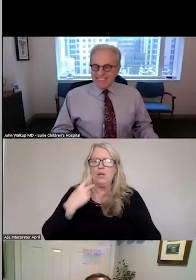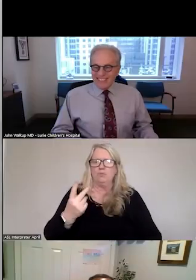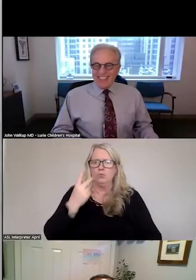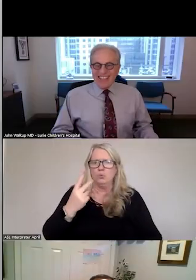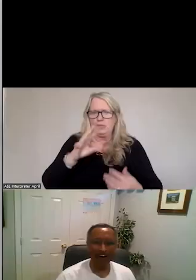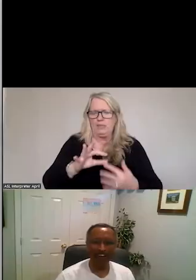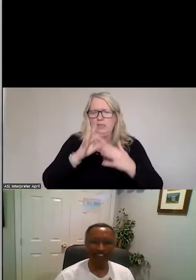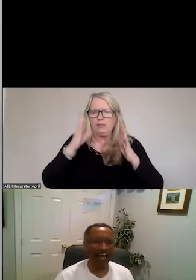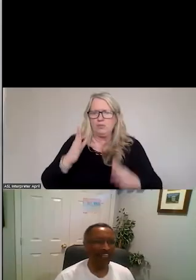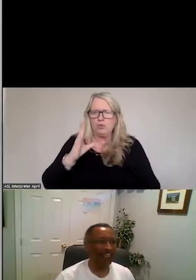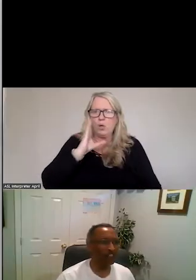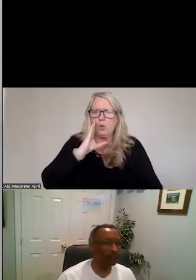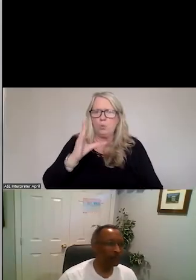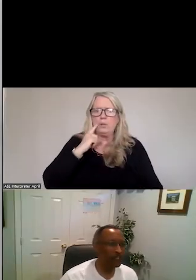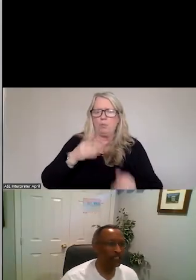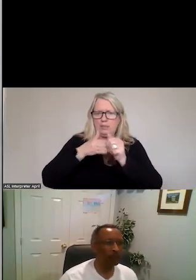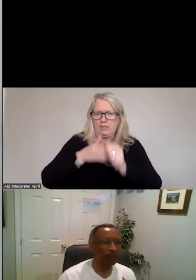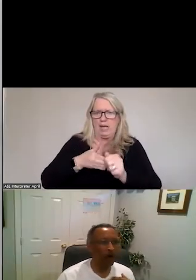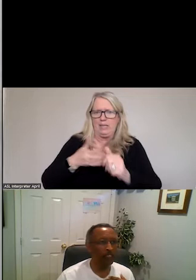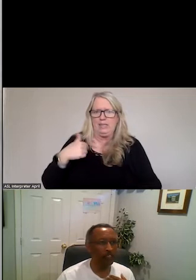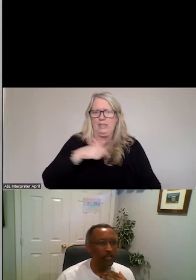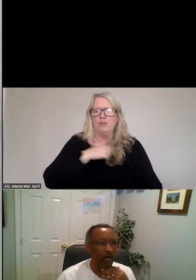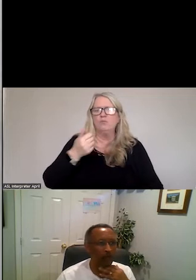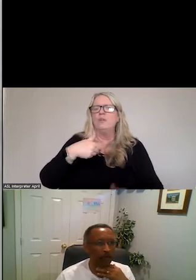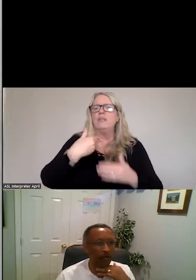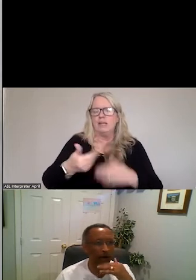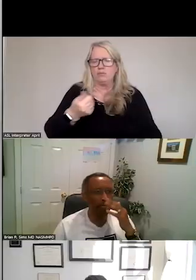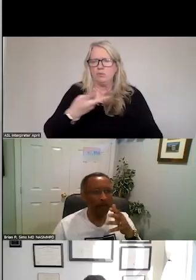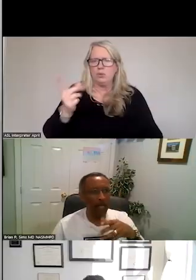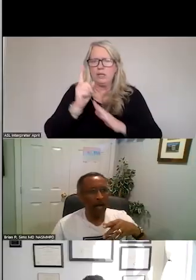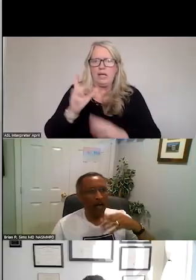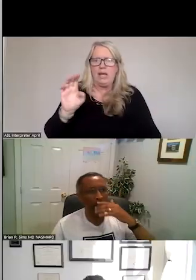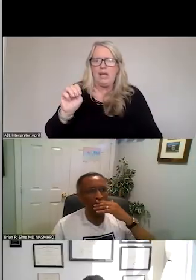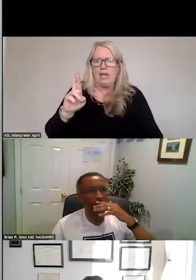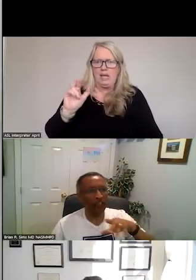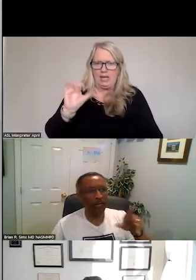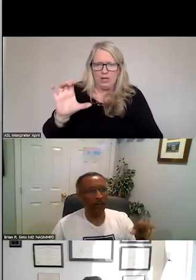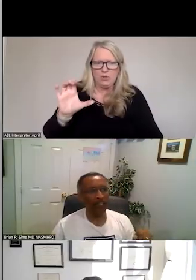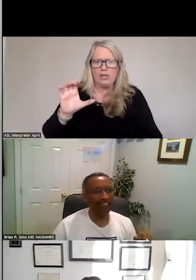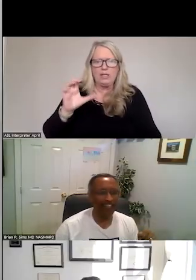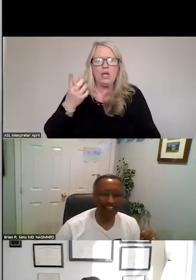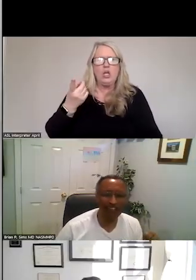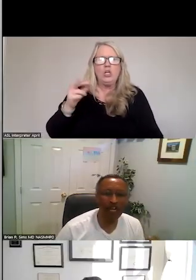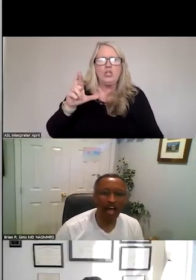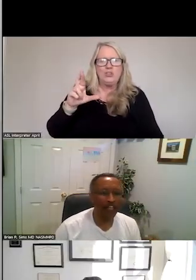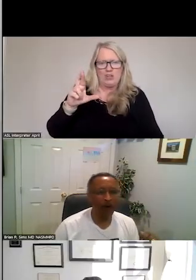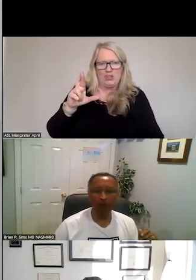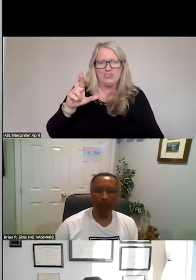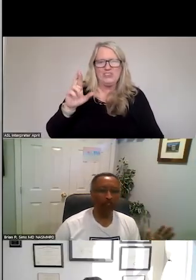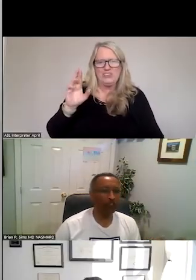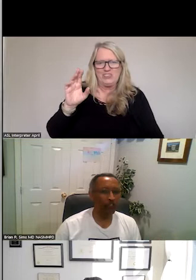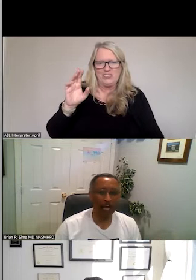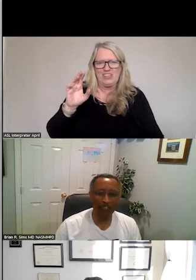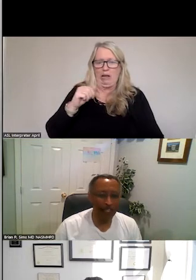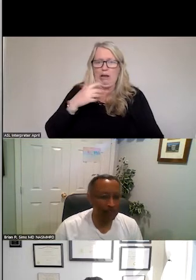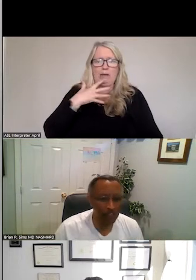to be guiding us for the next few moments. We have Eric. Dr. Eric, I don't want to